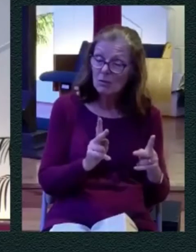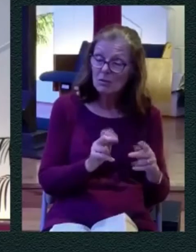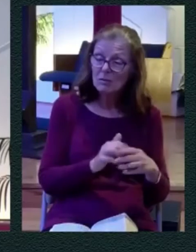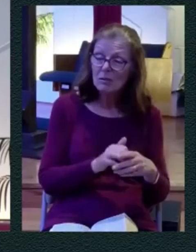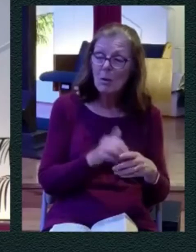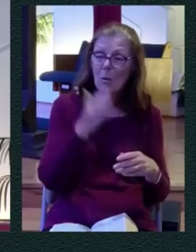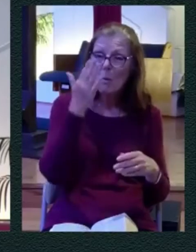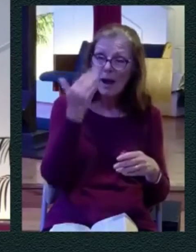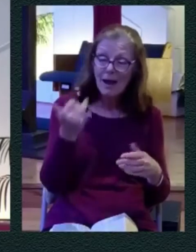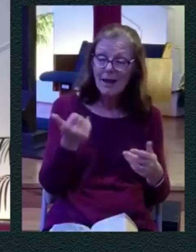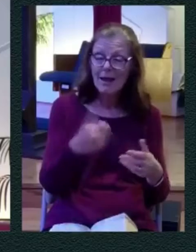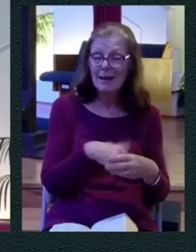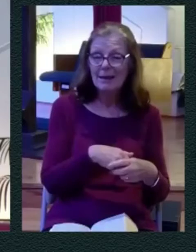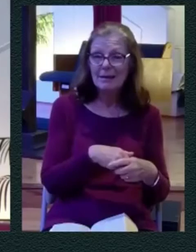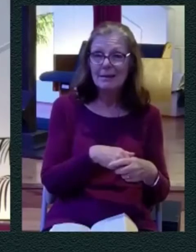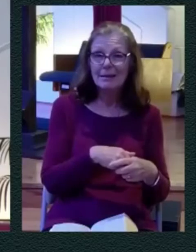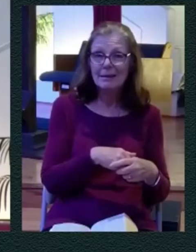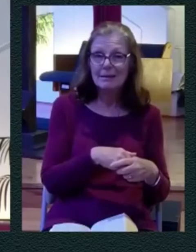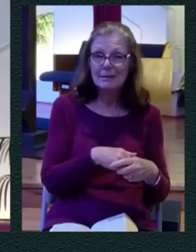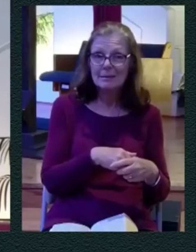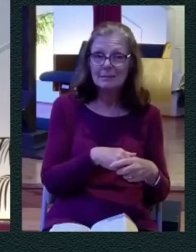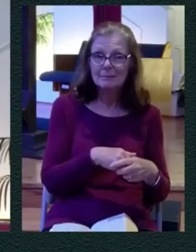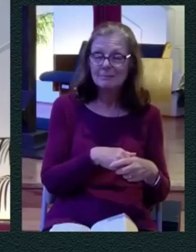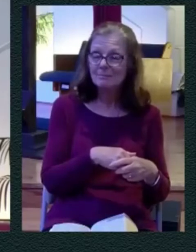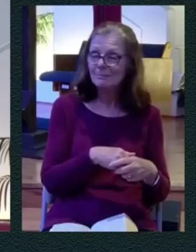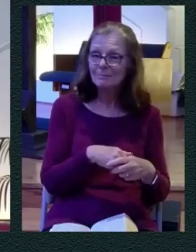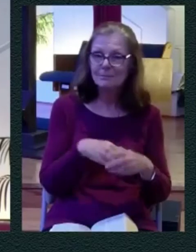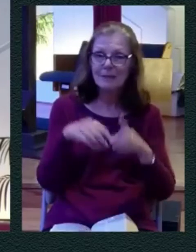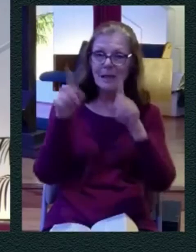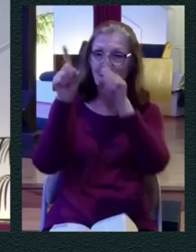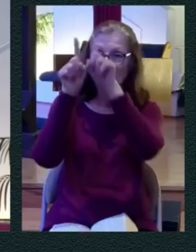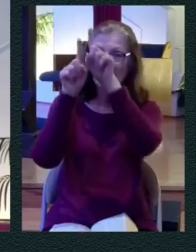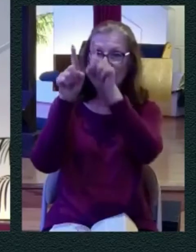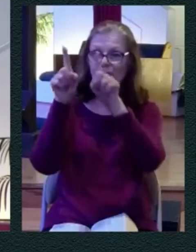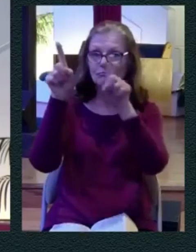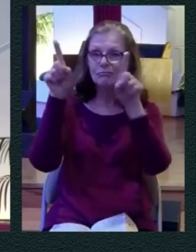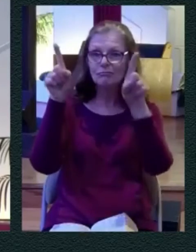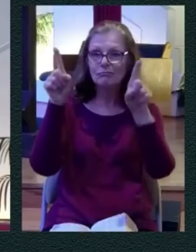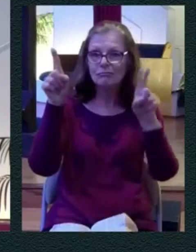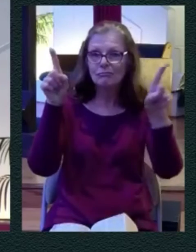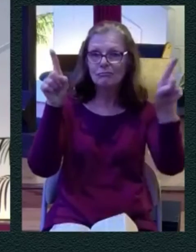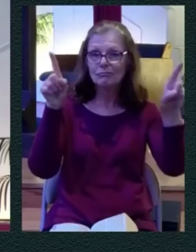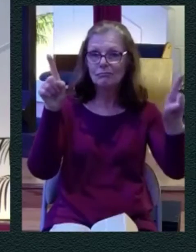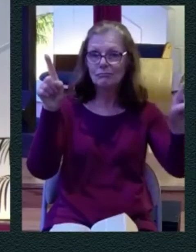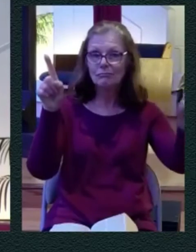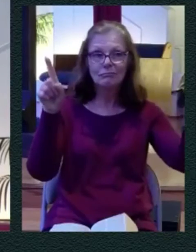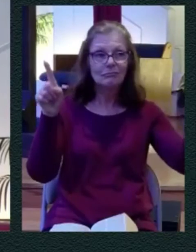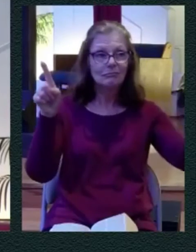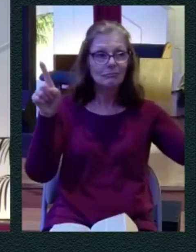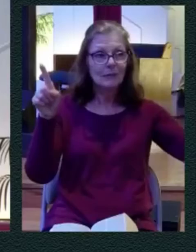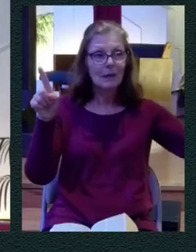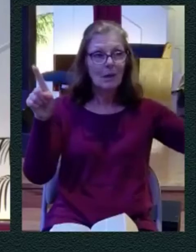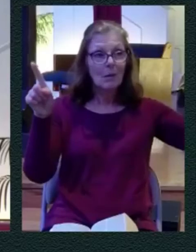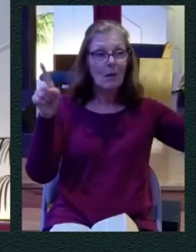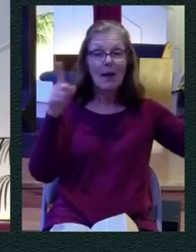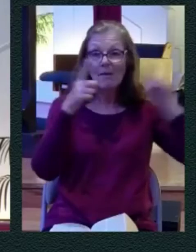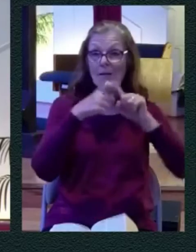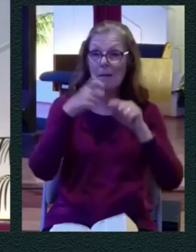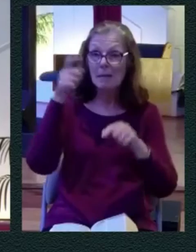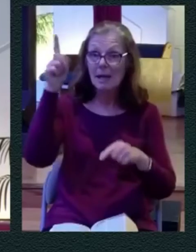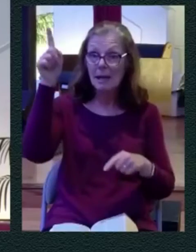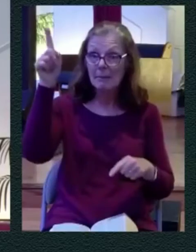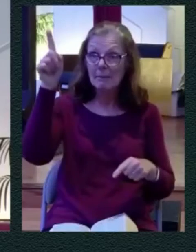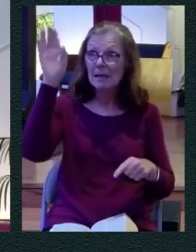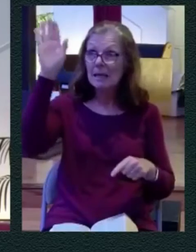because of their drifting away. They're moving away from His counsel and His will,